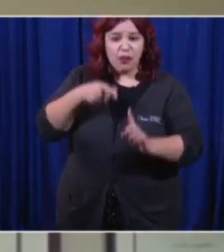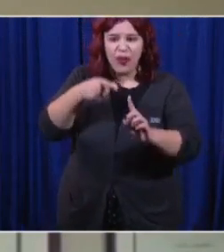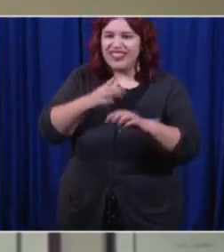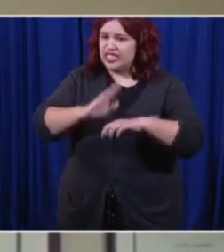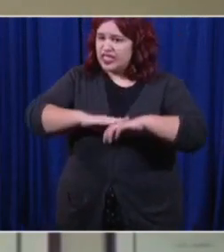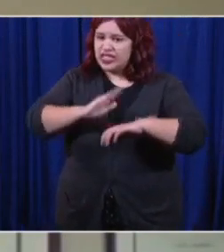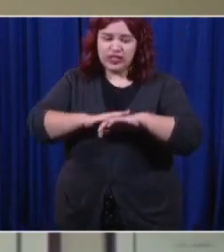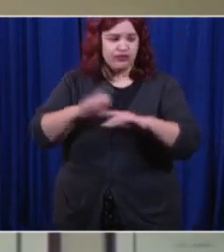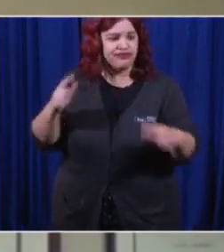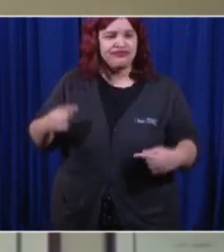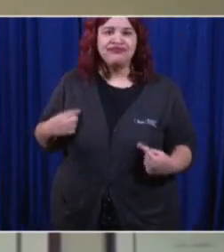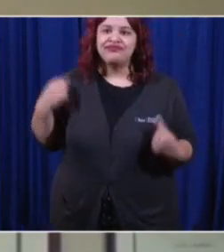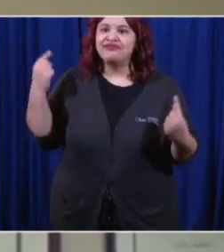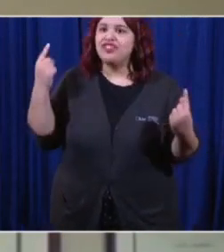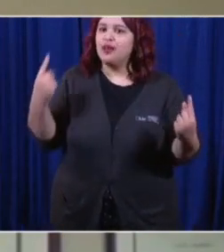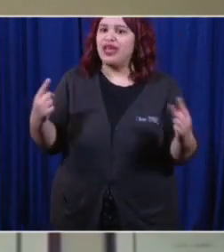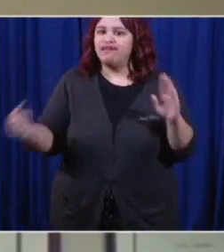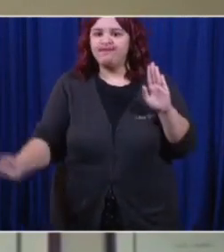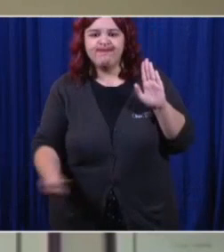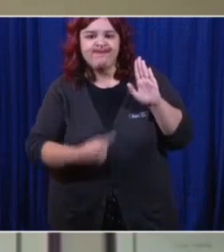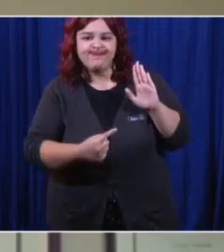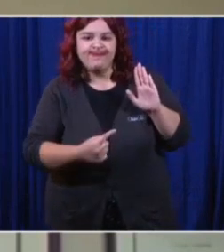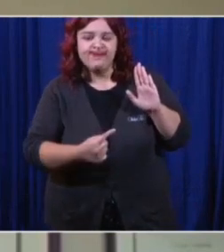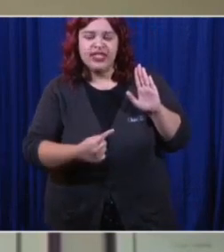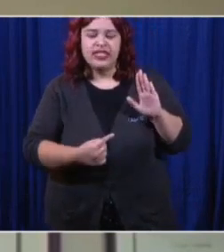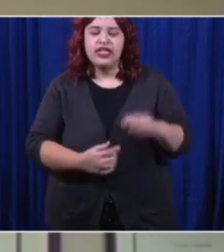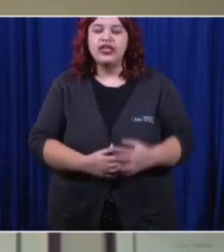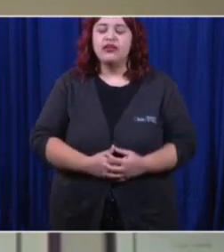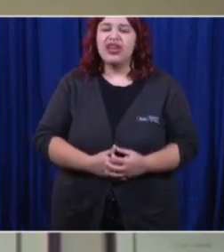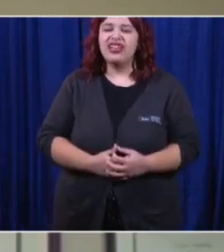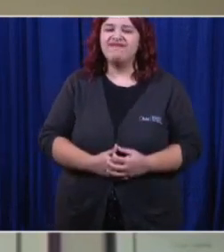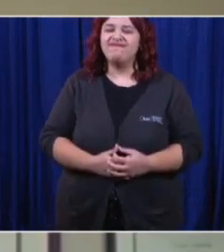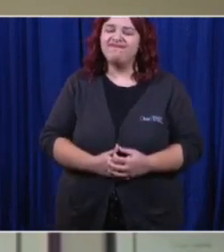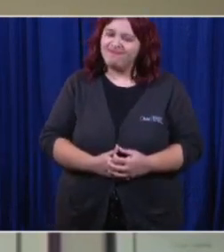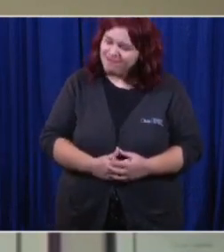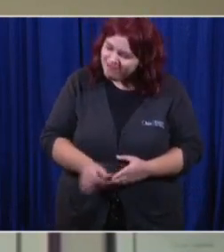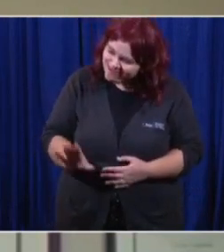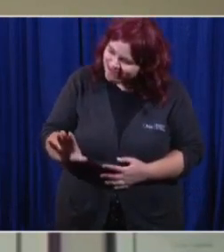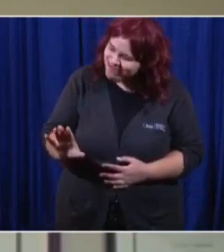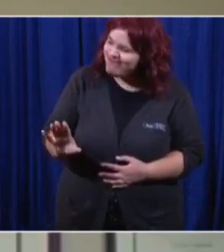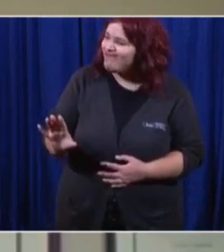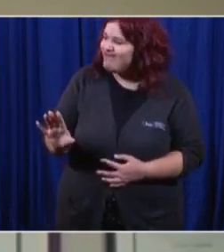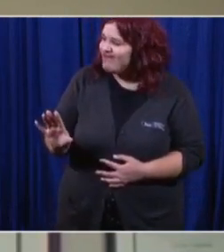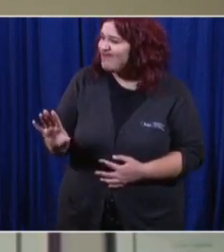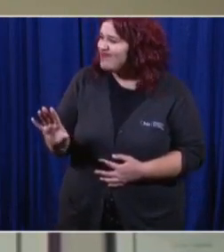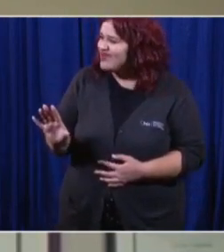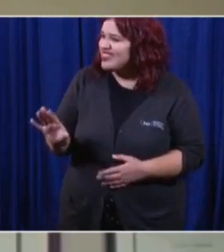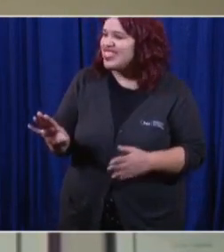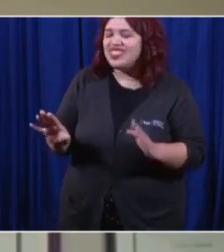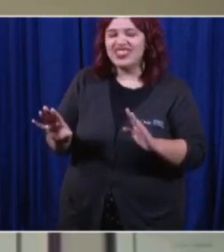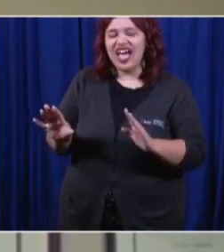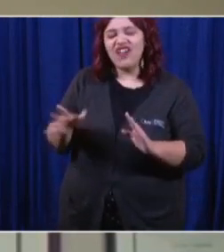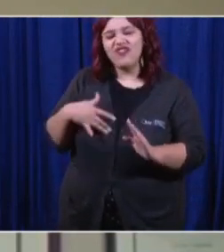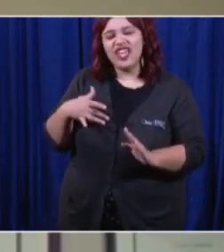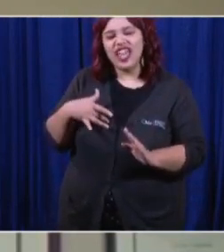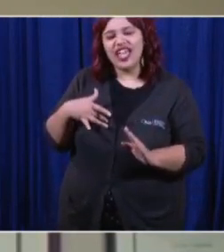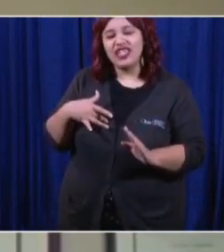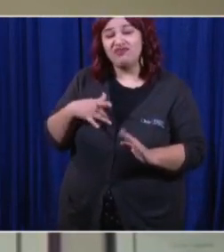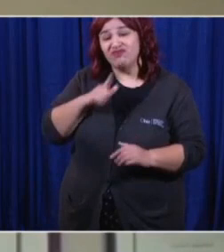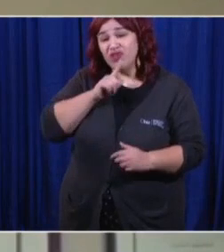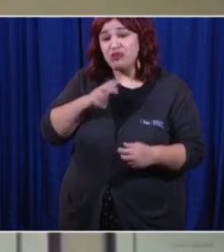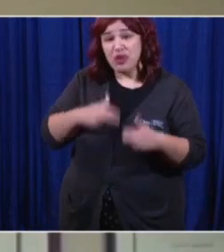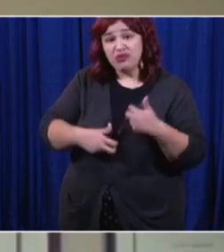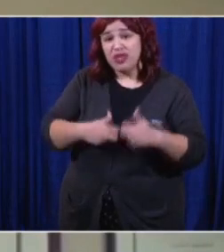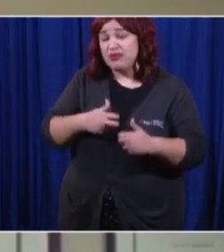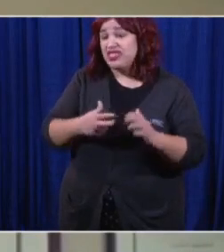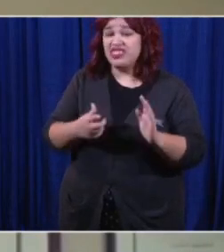going on, many times the messages in healthcare have not really gotten the attention they need. I think you can rest assured